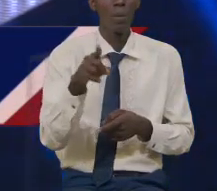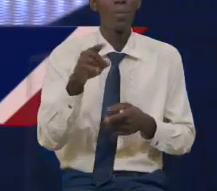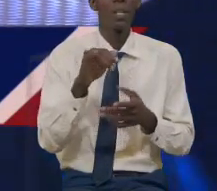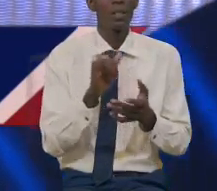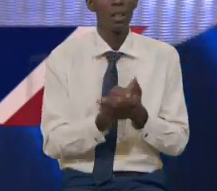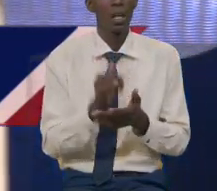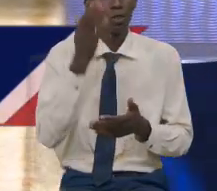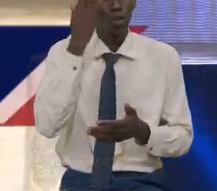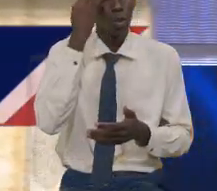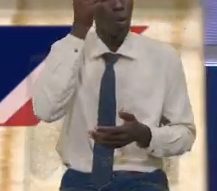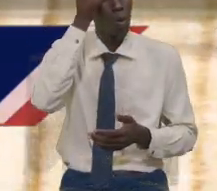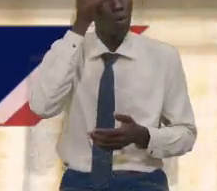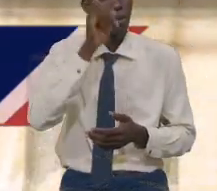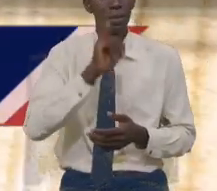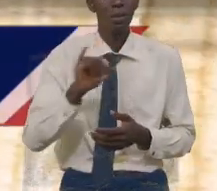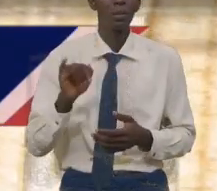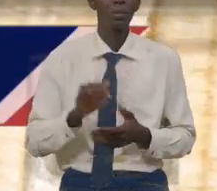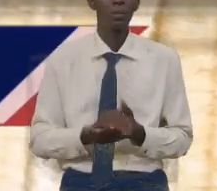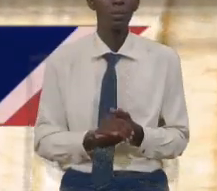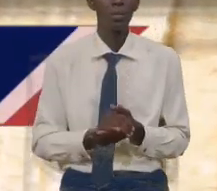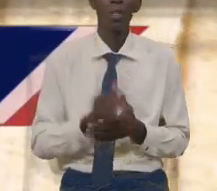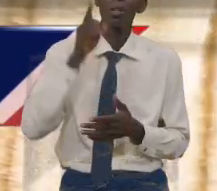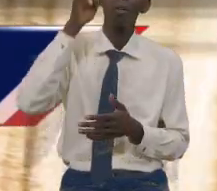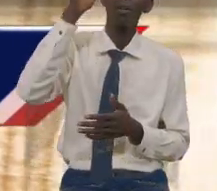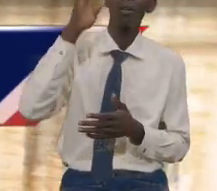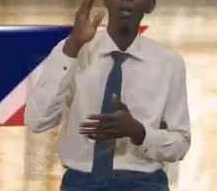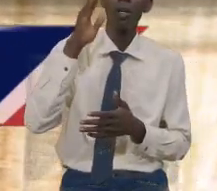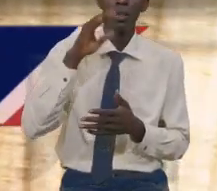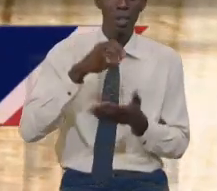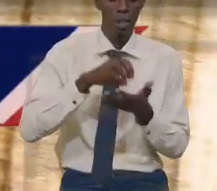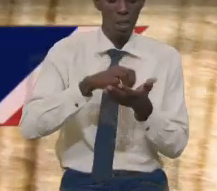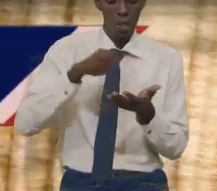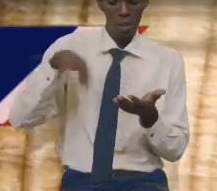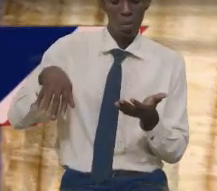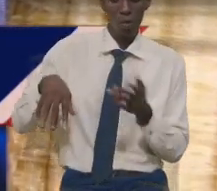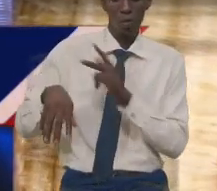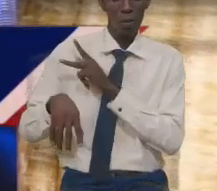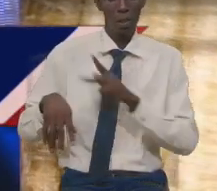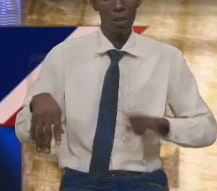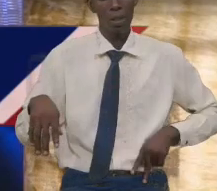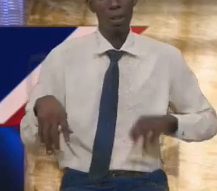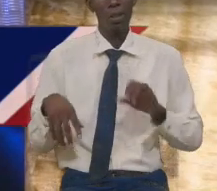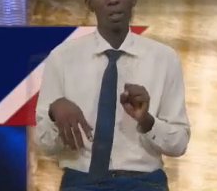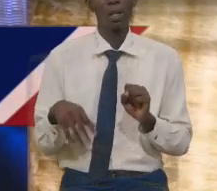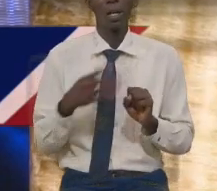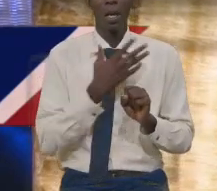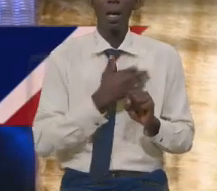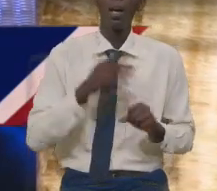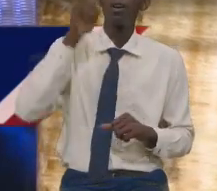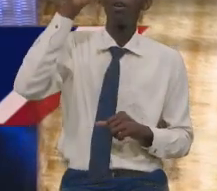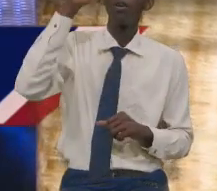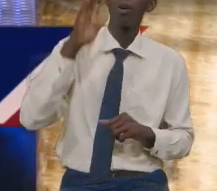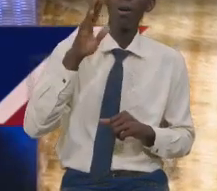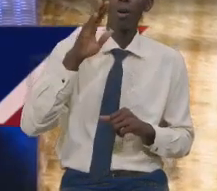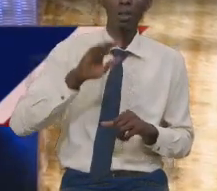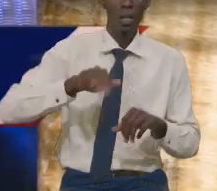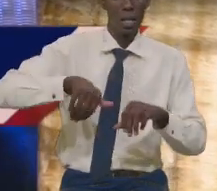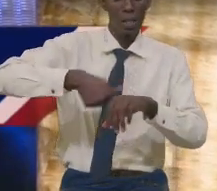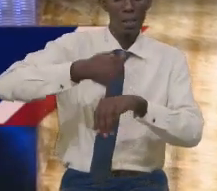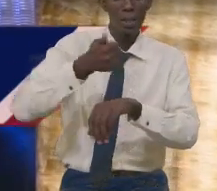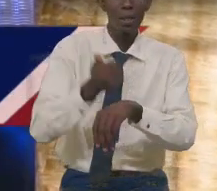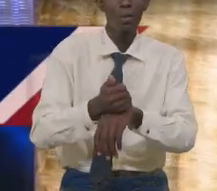them that know understanding. God removes kings, and God